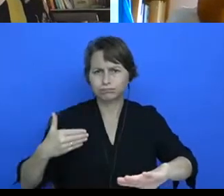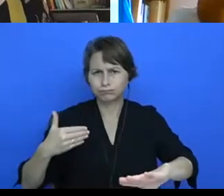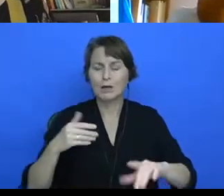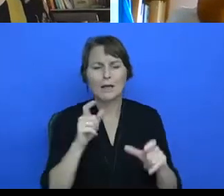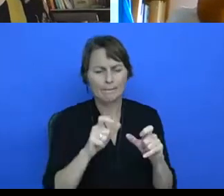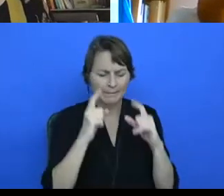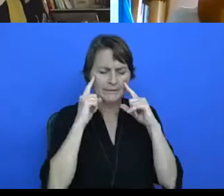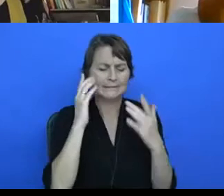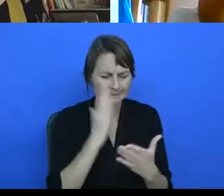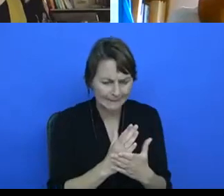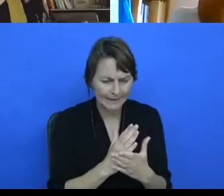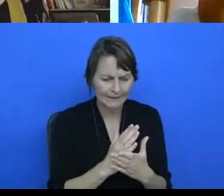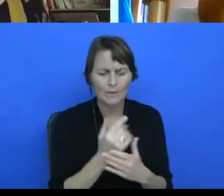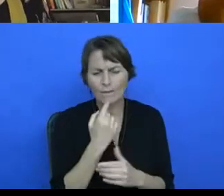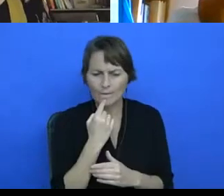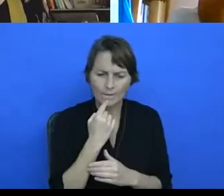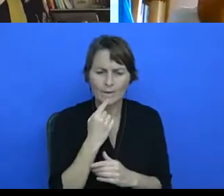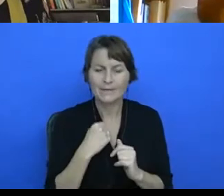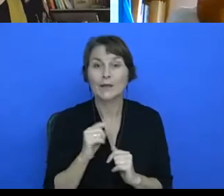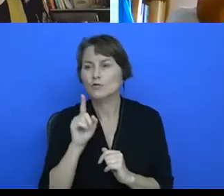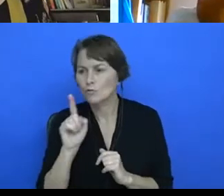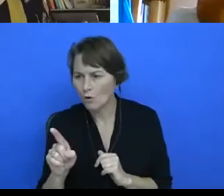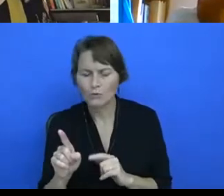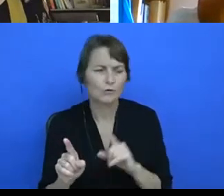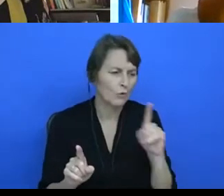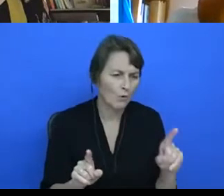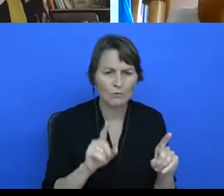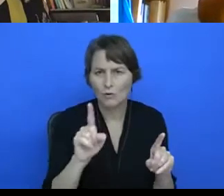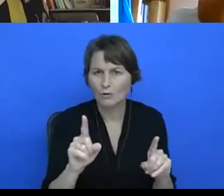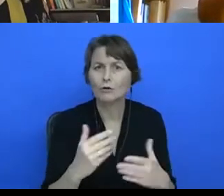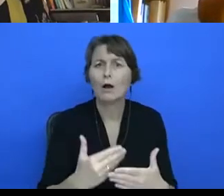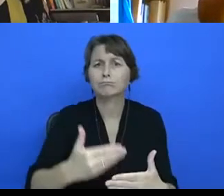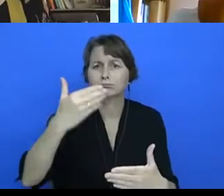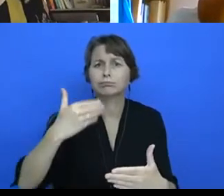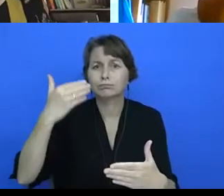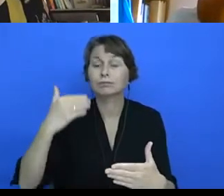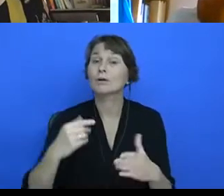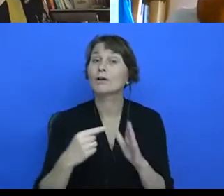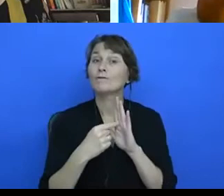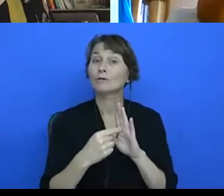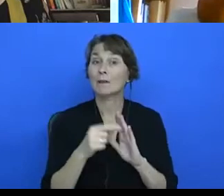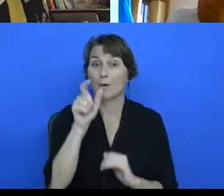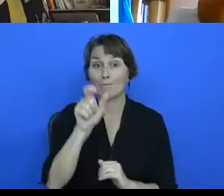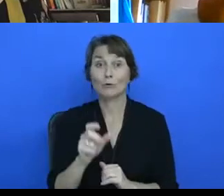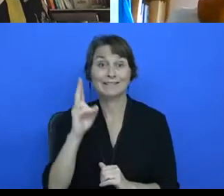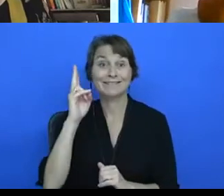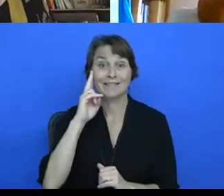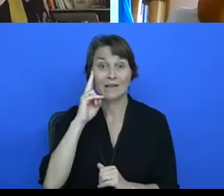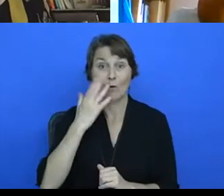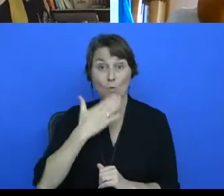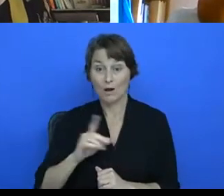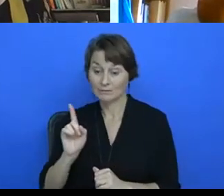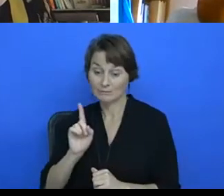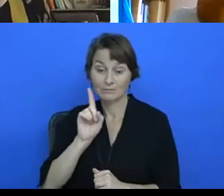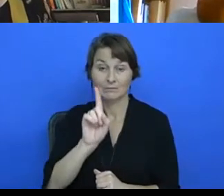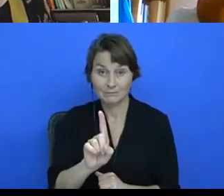about whether they should go long before they go. And so if there's a deaf delegate, they can contact the conference organizers, and there's a lot of time to set